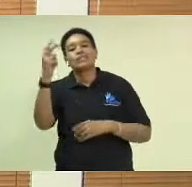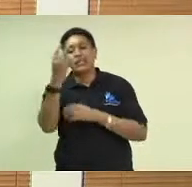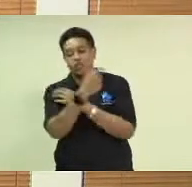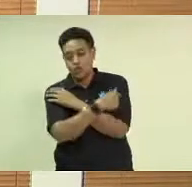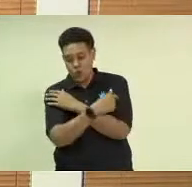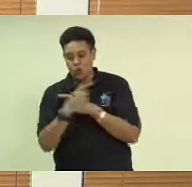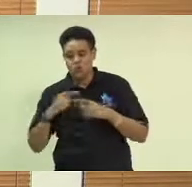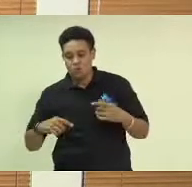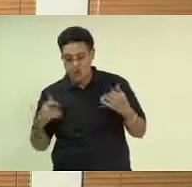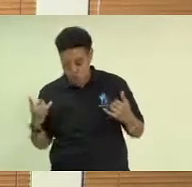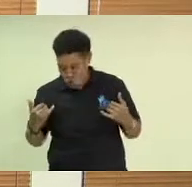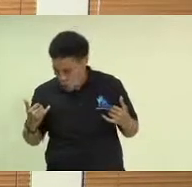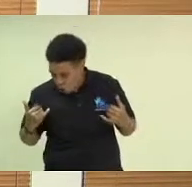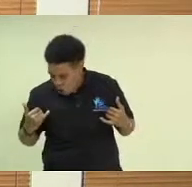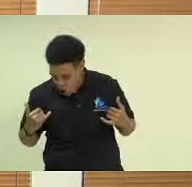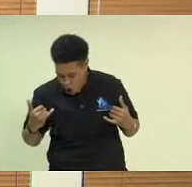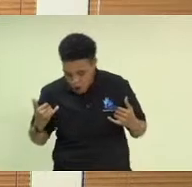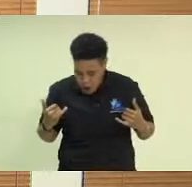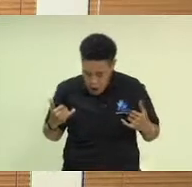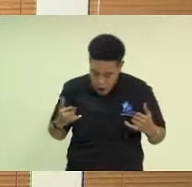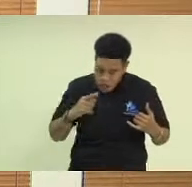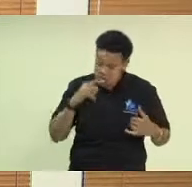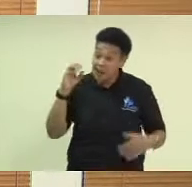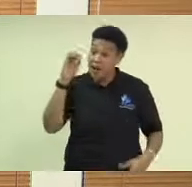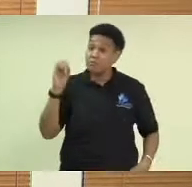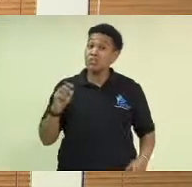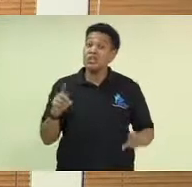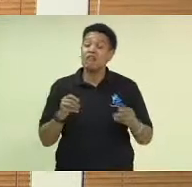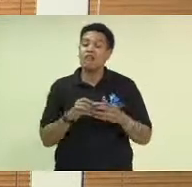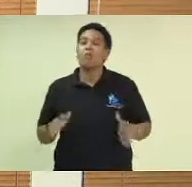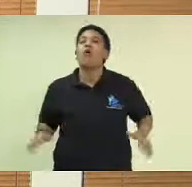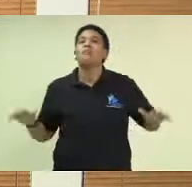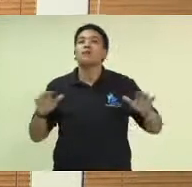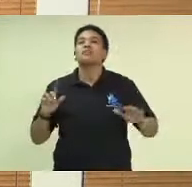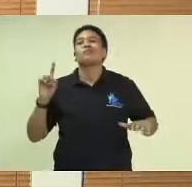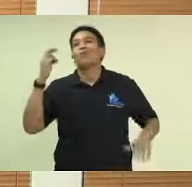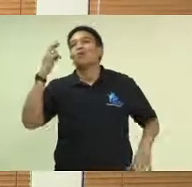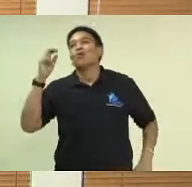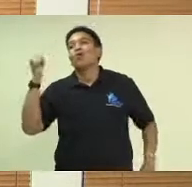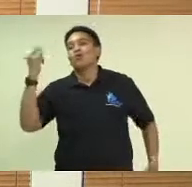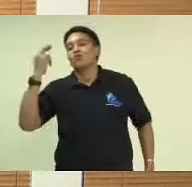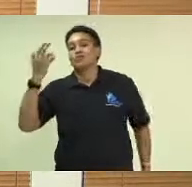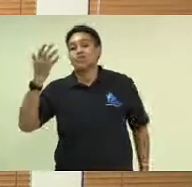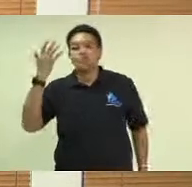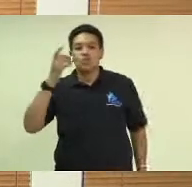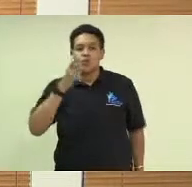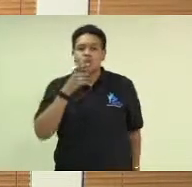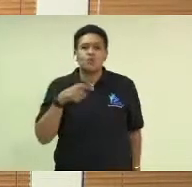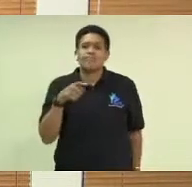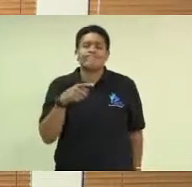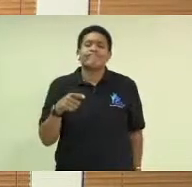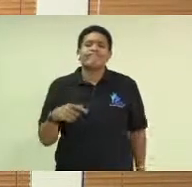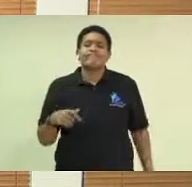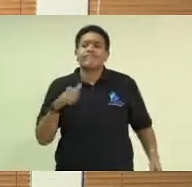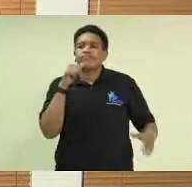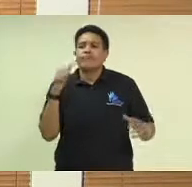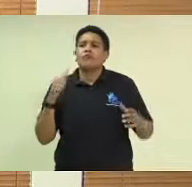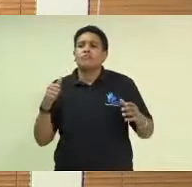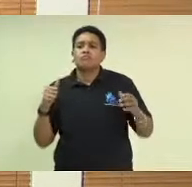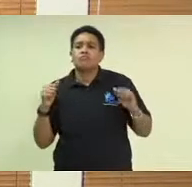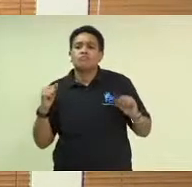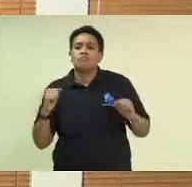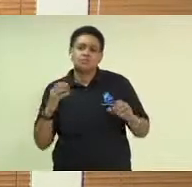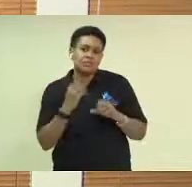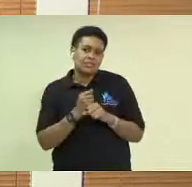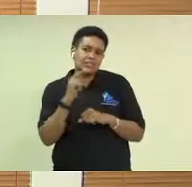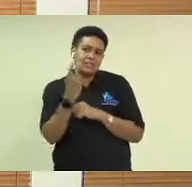there is a percentage of the population, for one reason or another, who are not inclined to take the